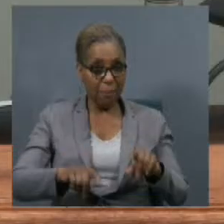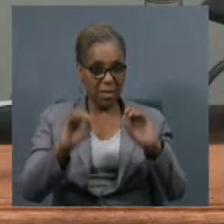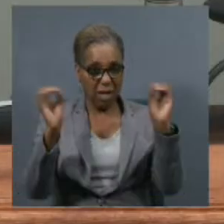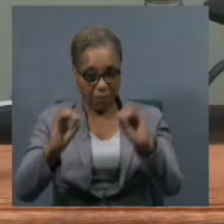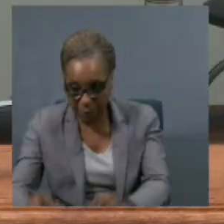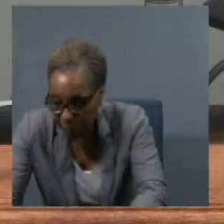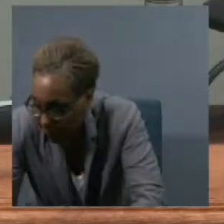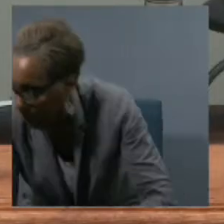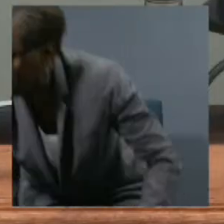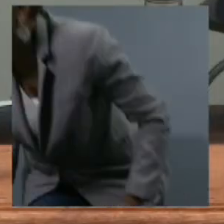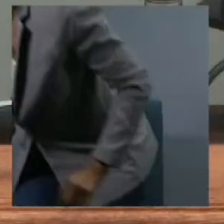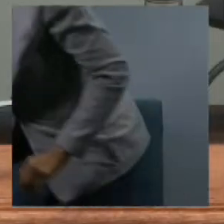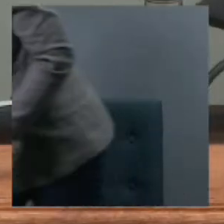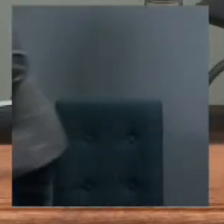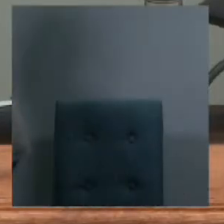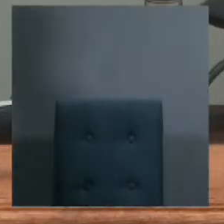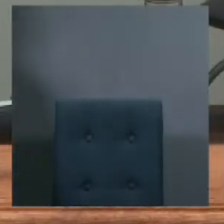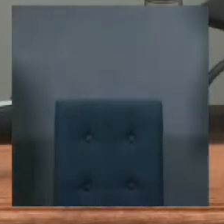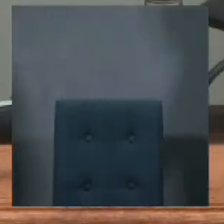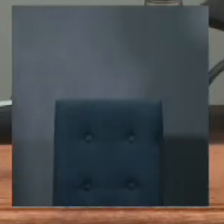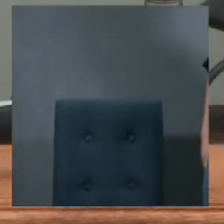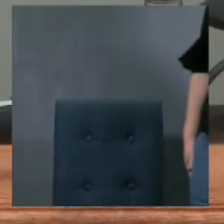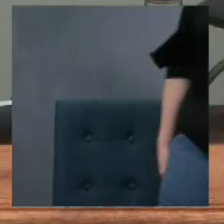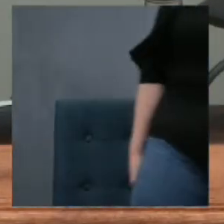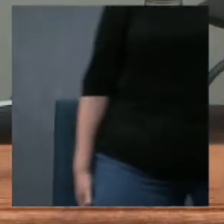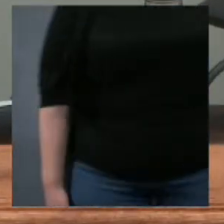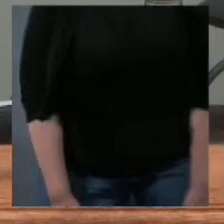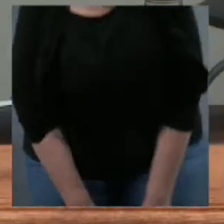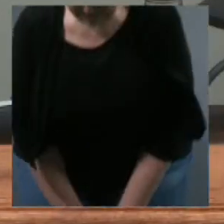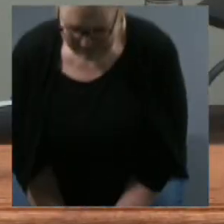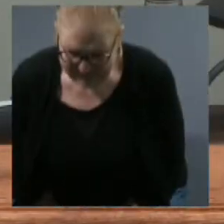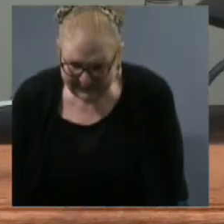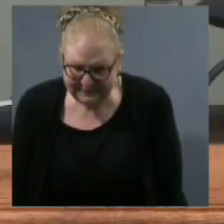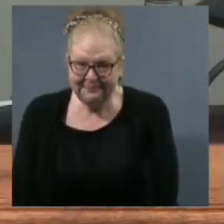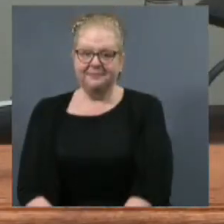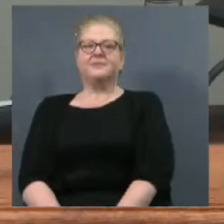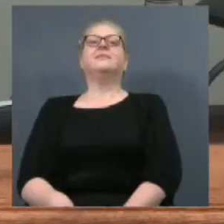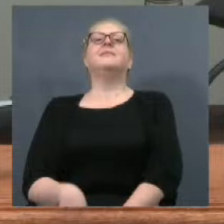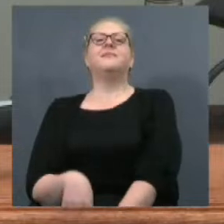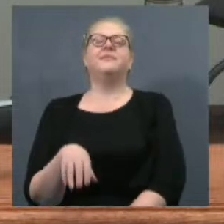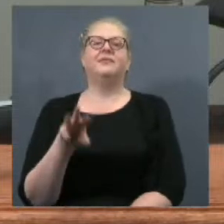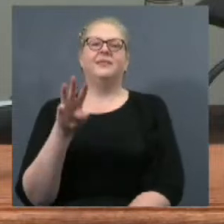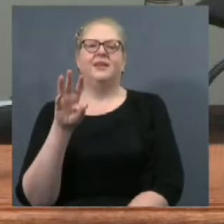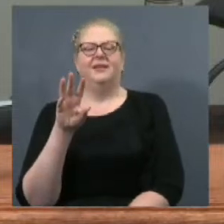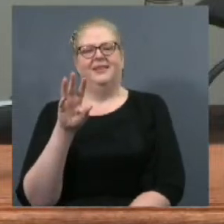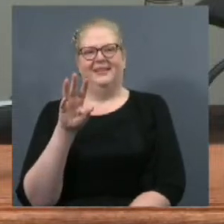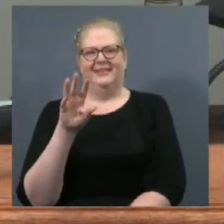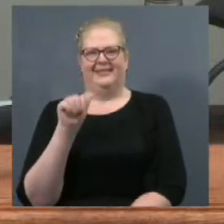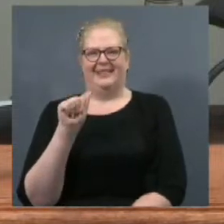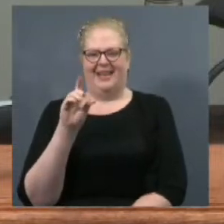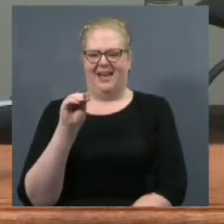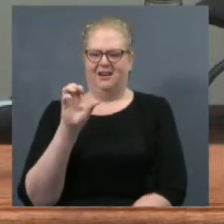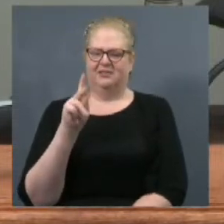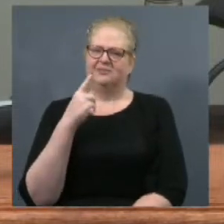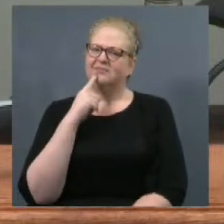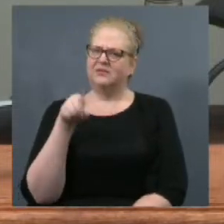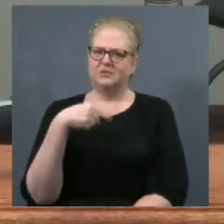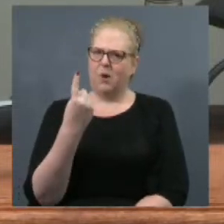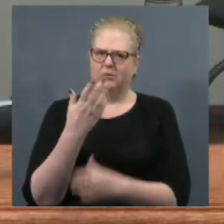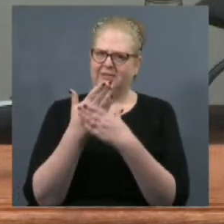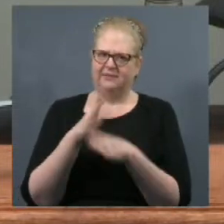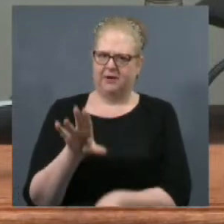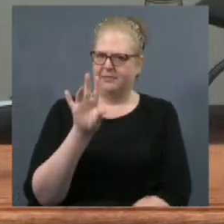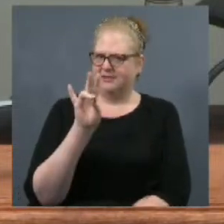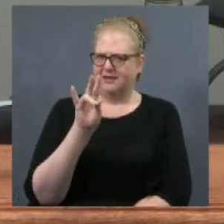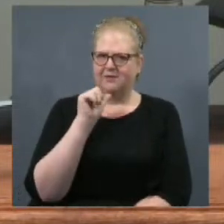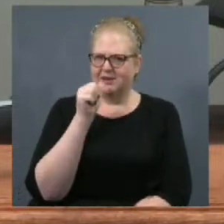all. It's Nothing. only 7 ways, Mayor, it's not 10 ways. If you divide it by 7 ways, it's still nothing would happen at